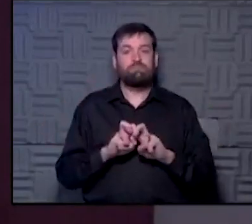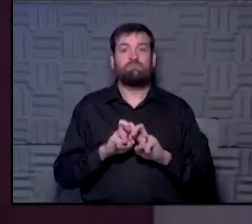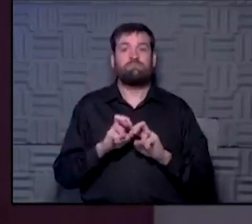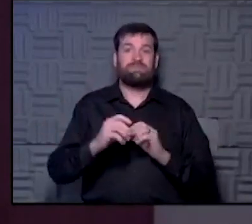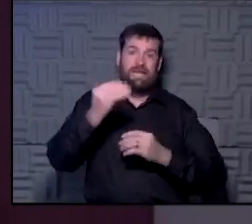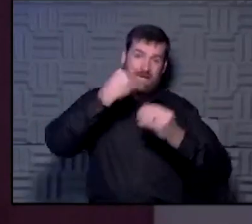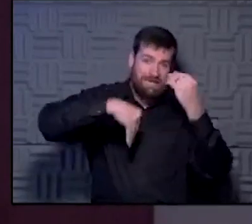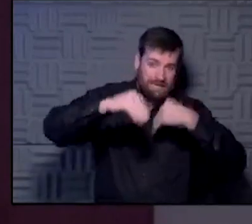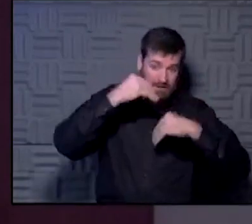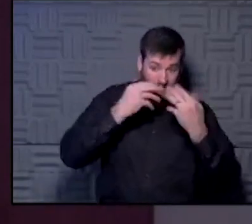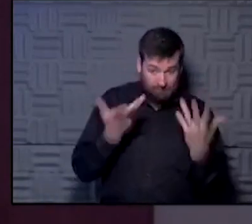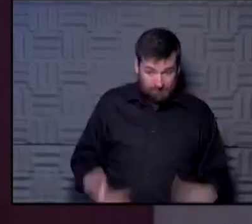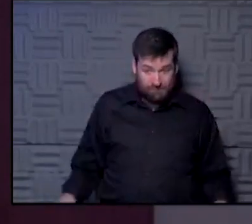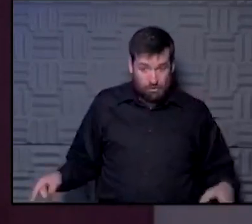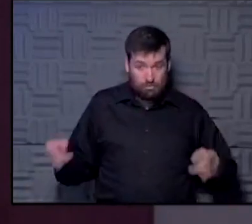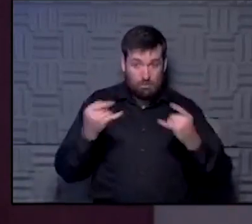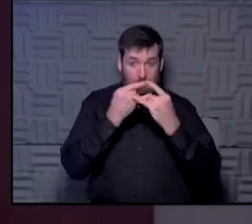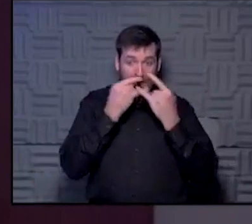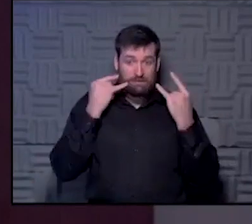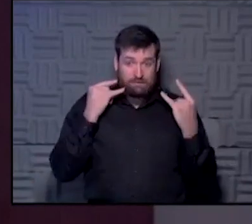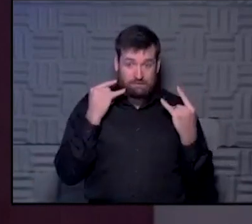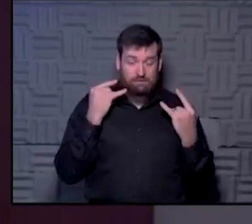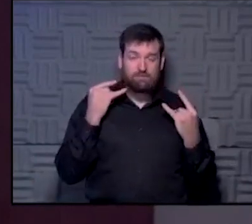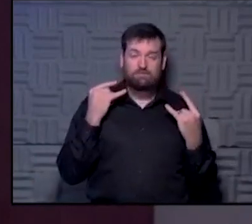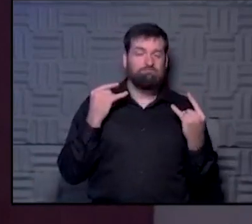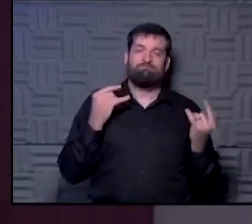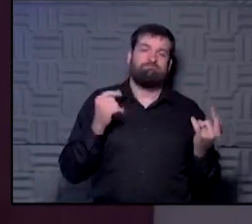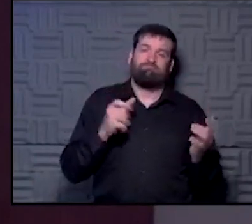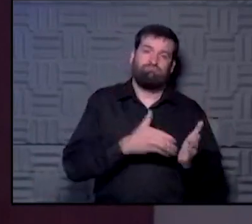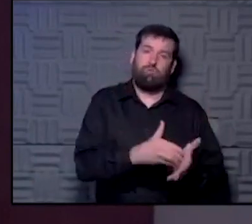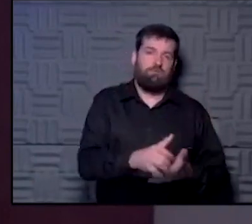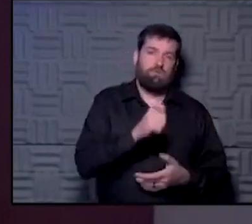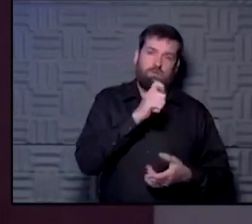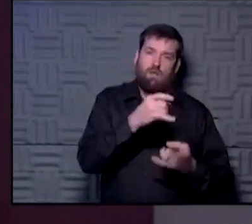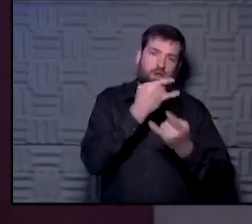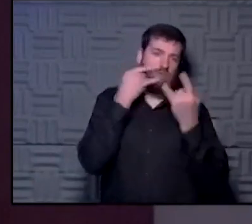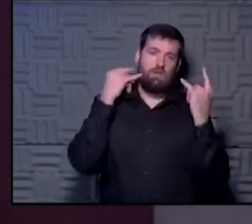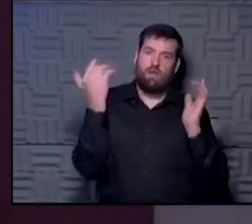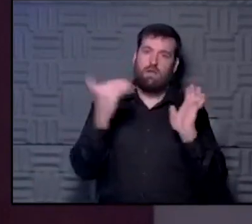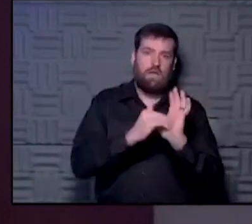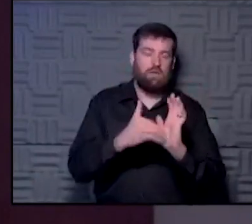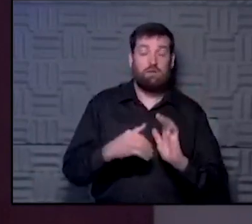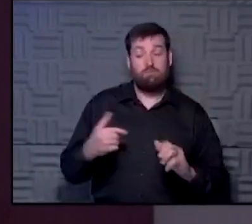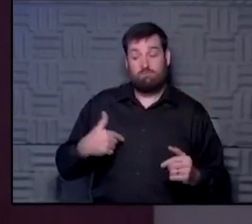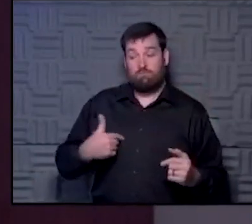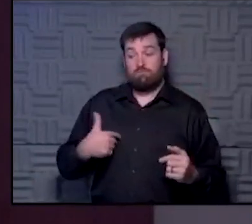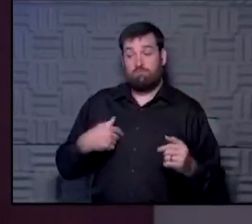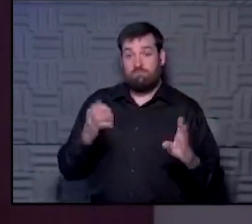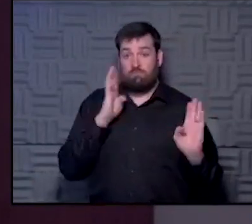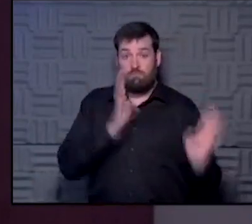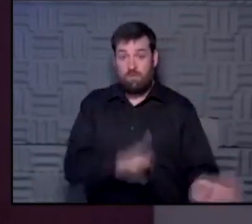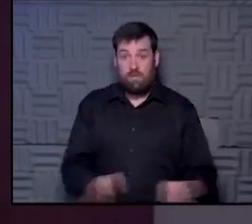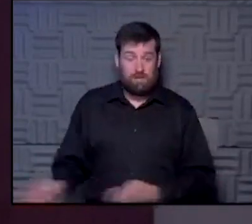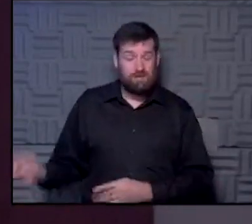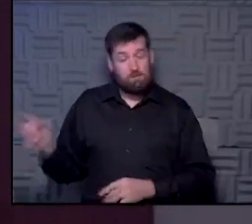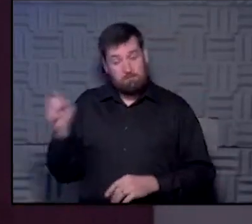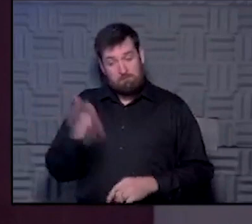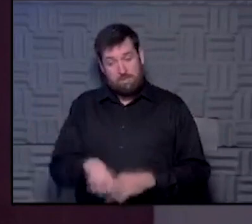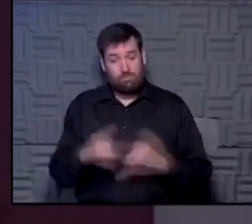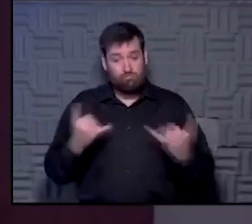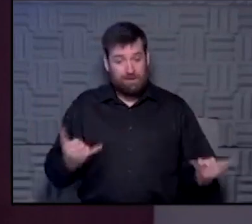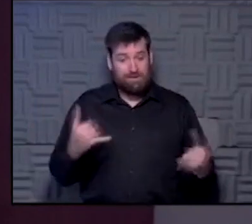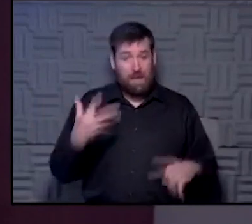off. And once people take their mask off to eat and drink, it rarely goes back on. And so for me, if I was planning a wedding and had to do it right